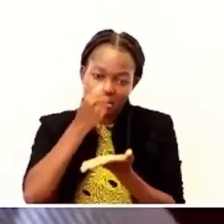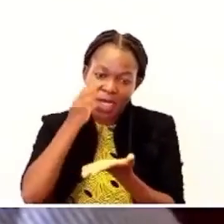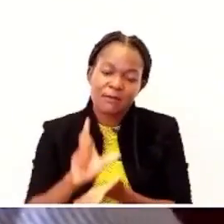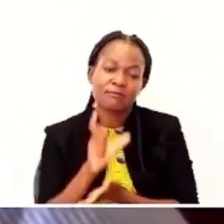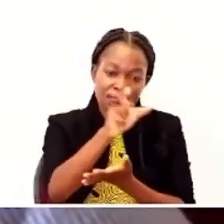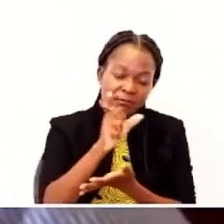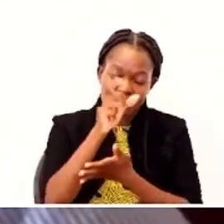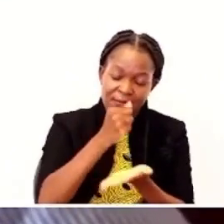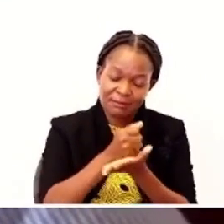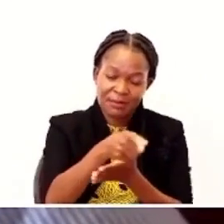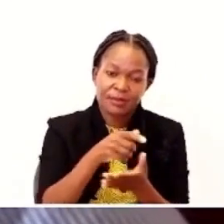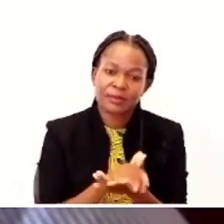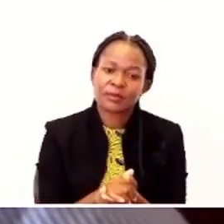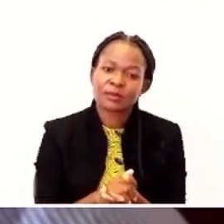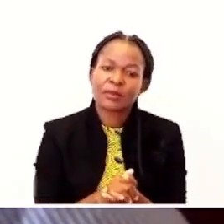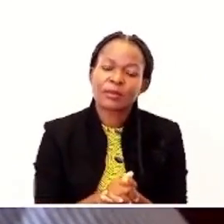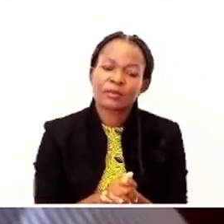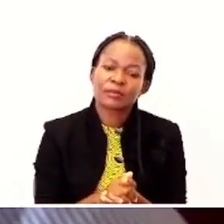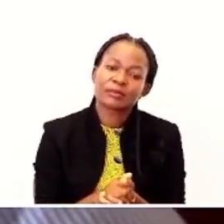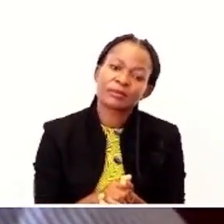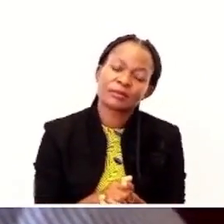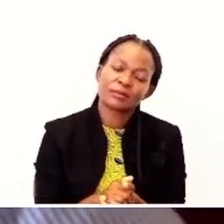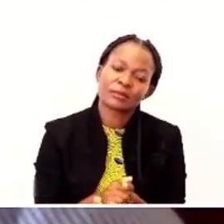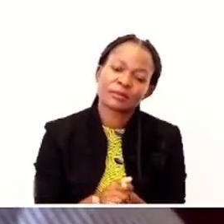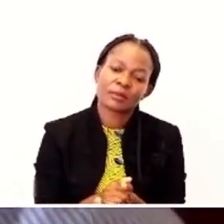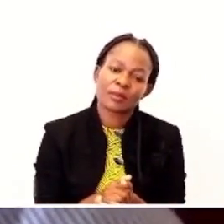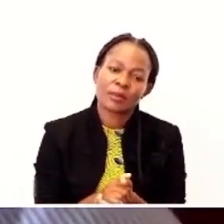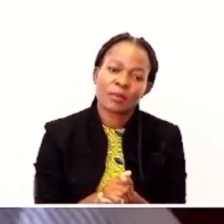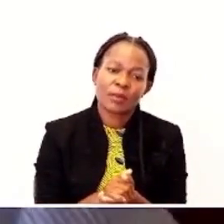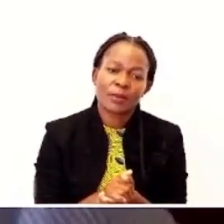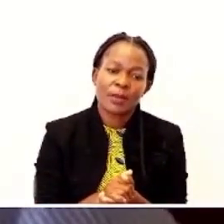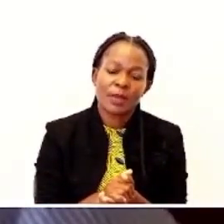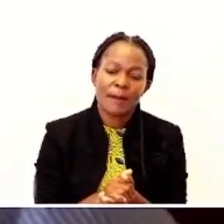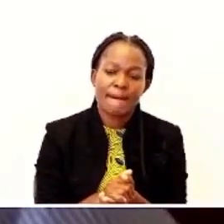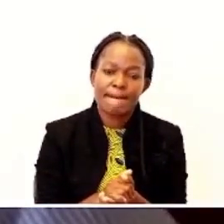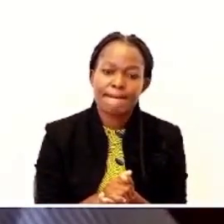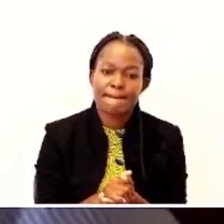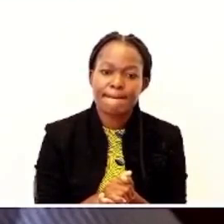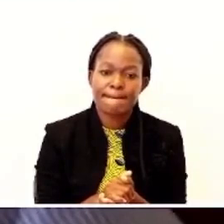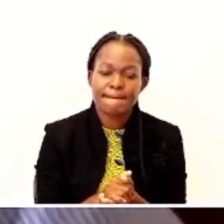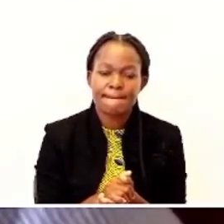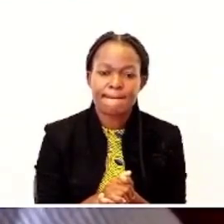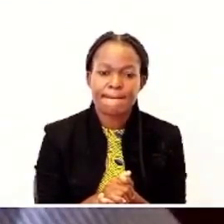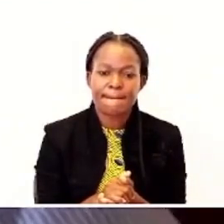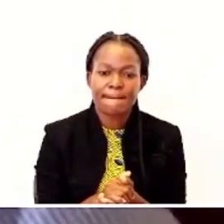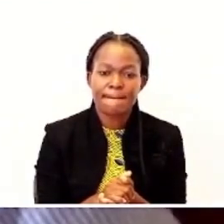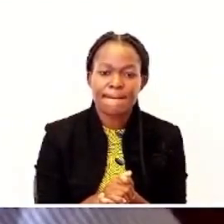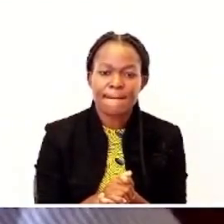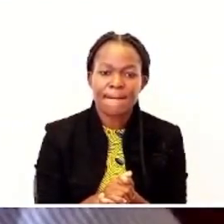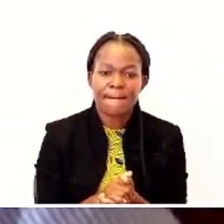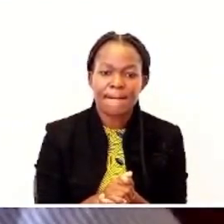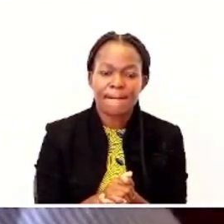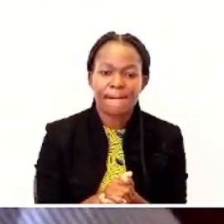are also many false solutions being pushed. Many of these insurance schemes